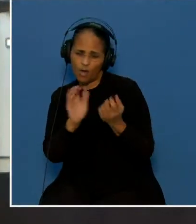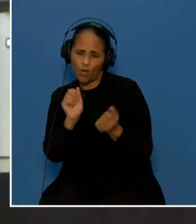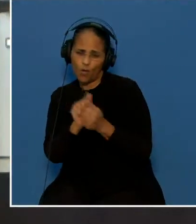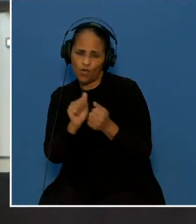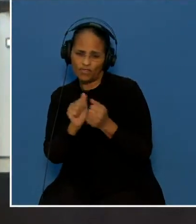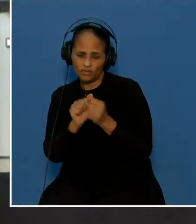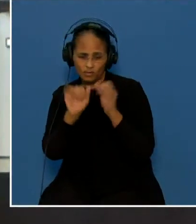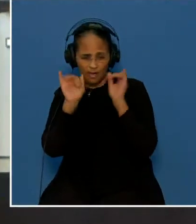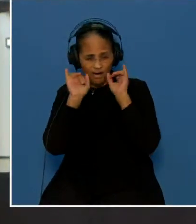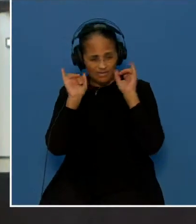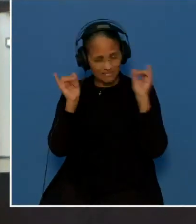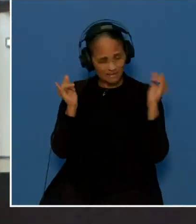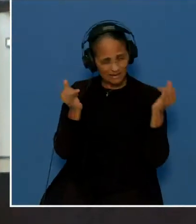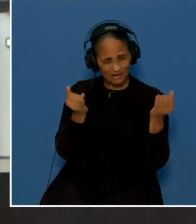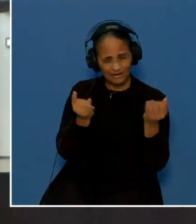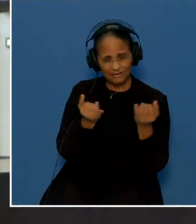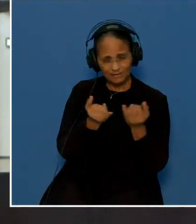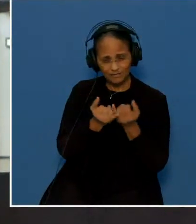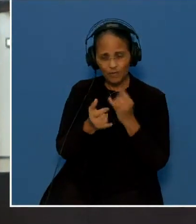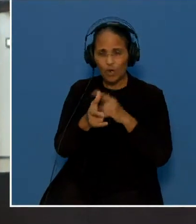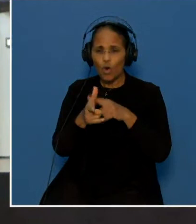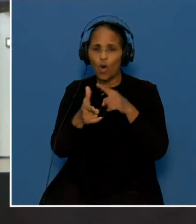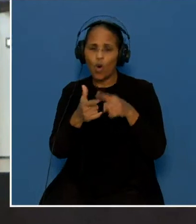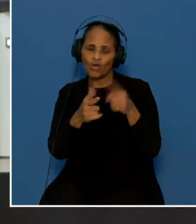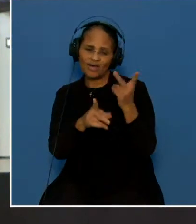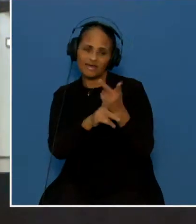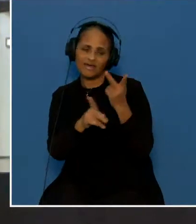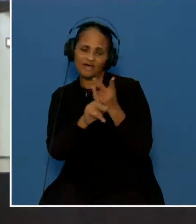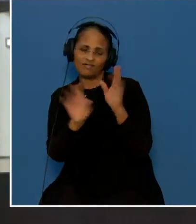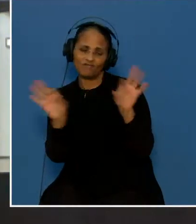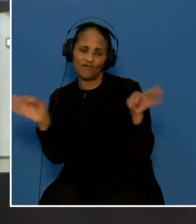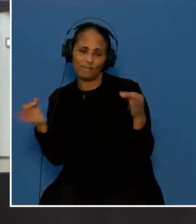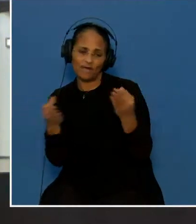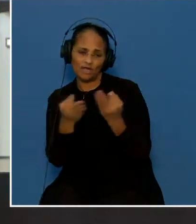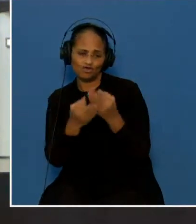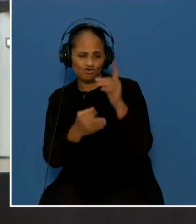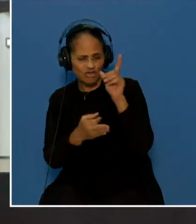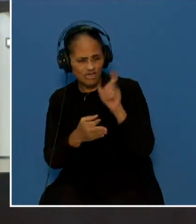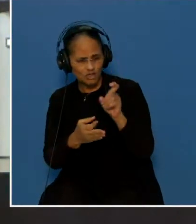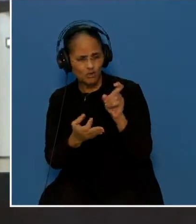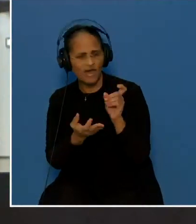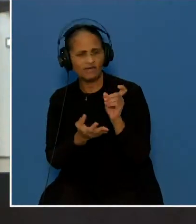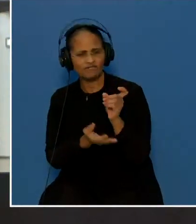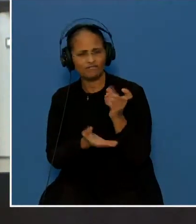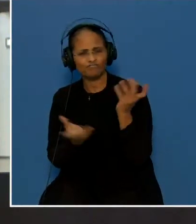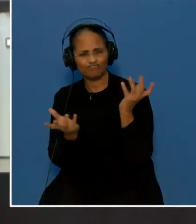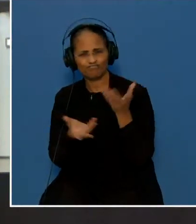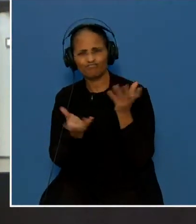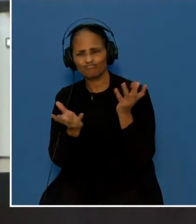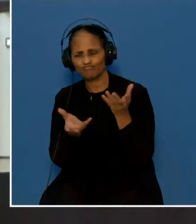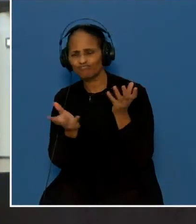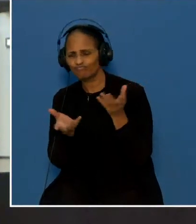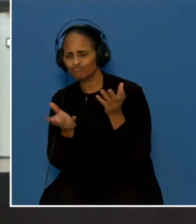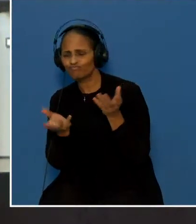to be isolated, or you're caring for loved ones and just need to have a chat with somebody.